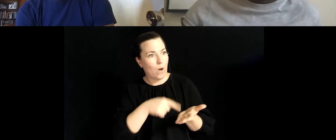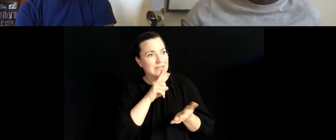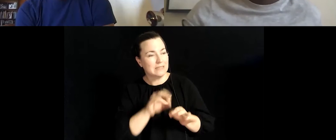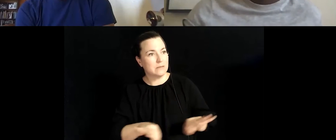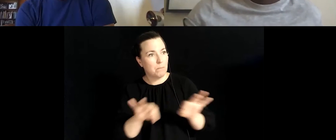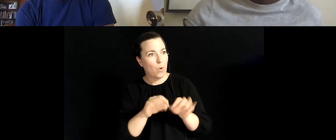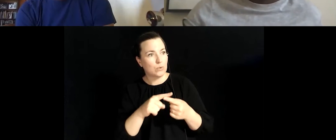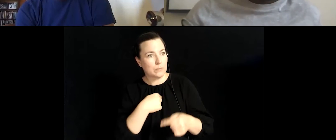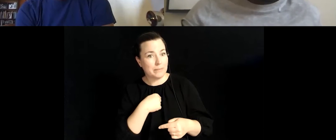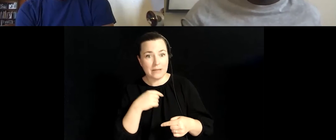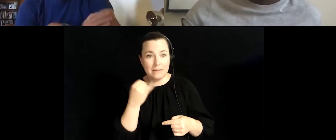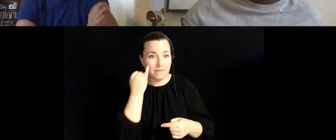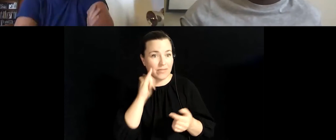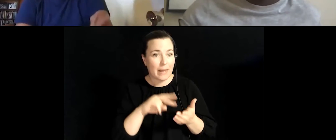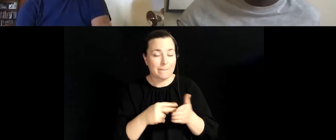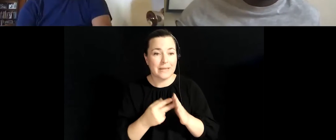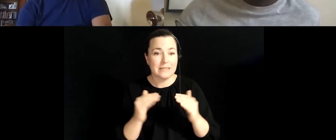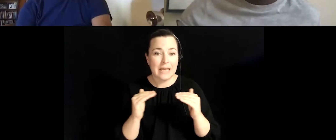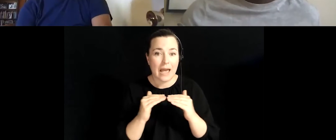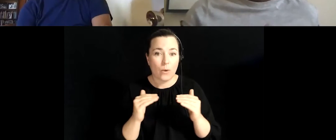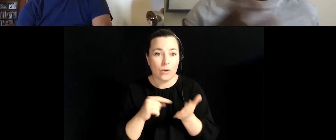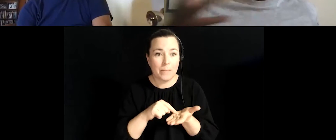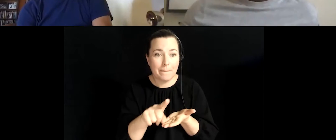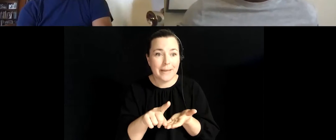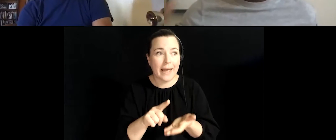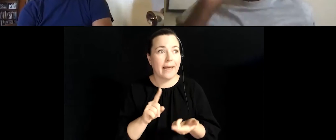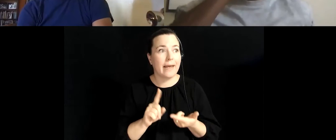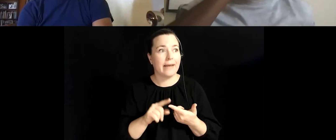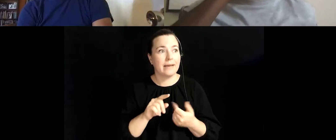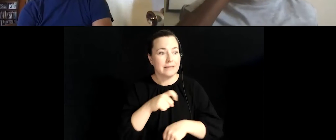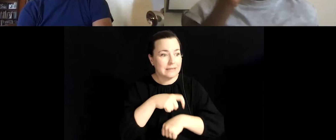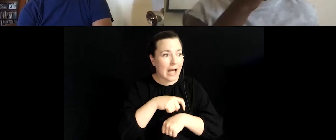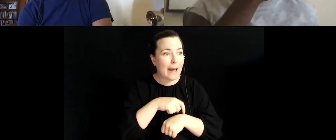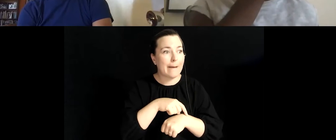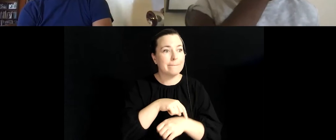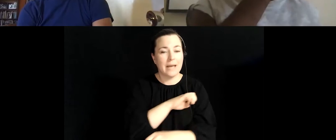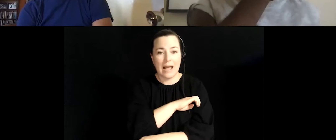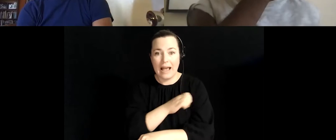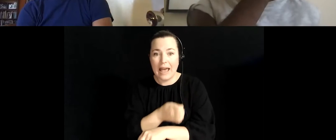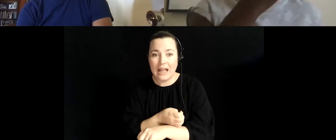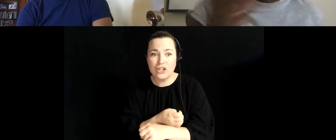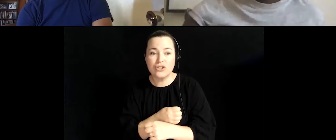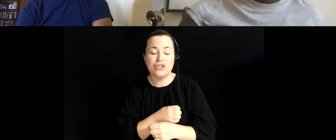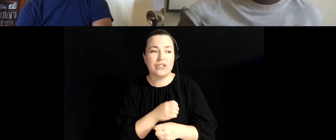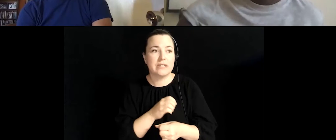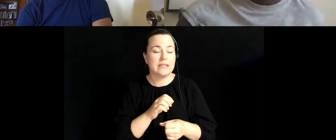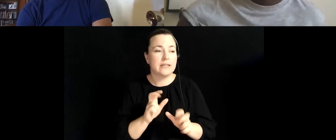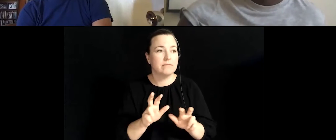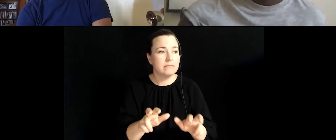equitable pay, if time and energy, and or, you know,